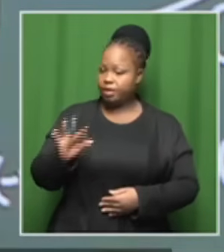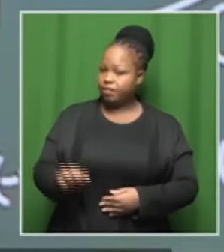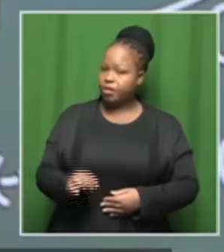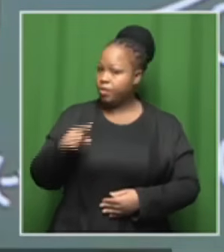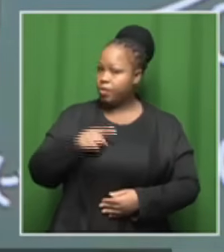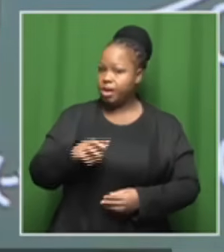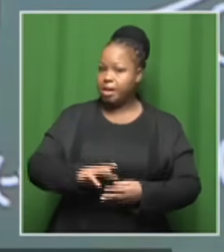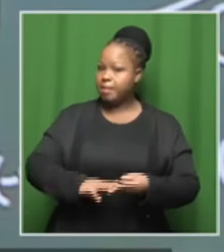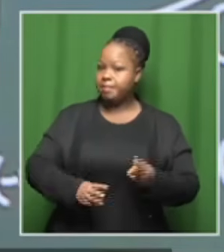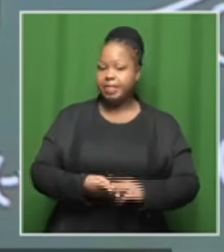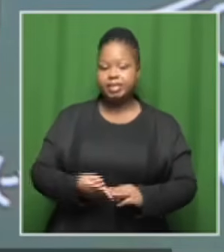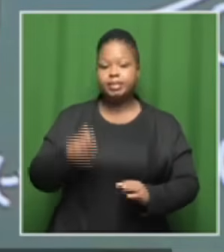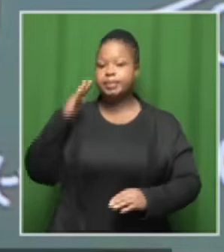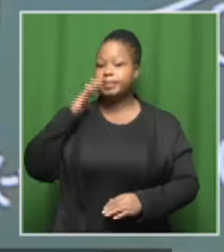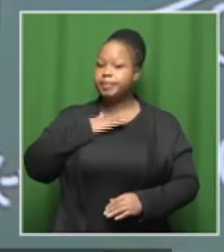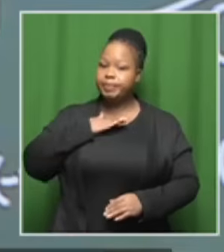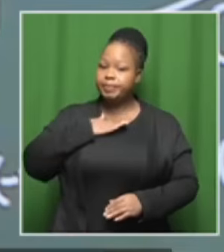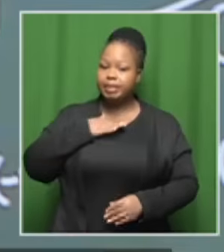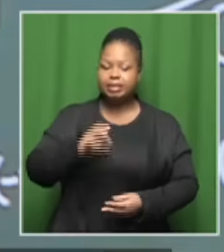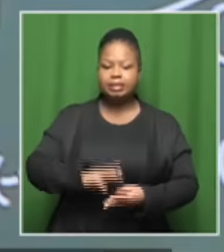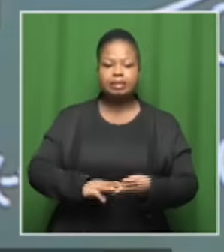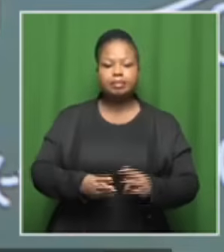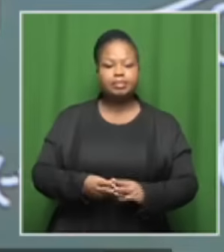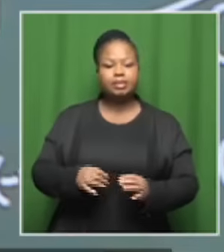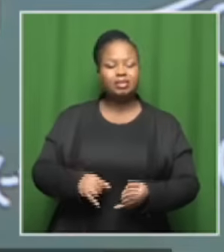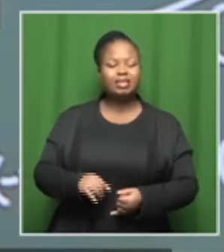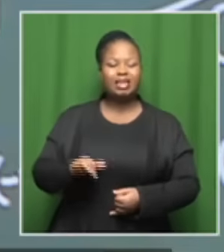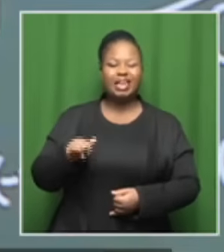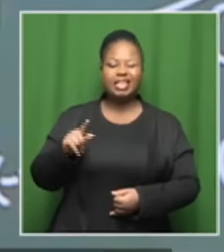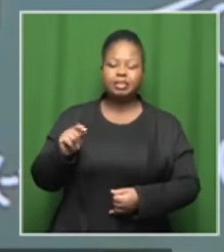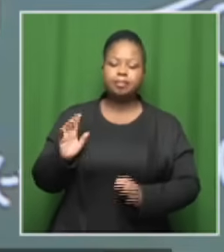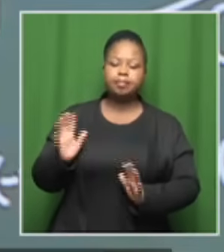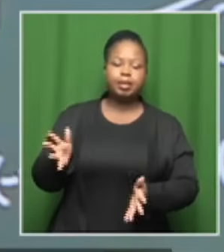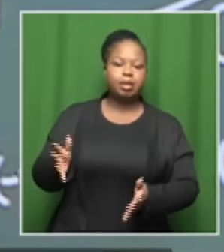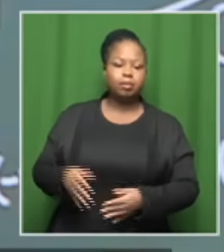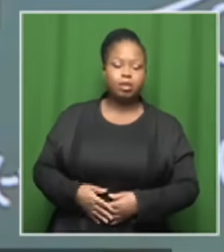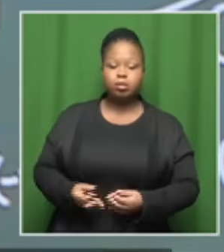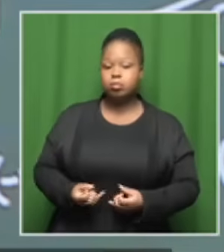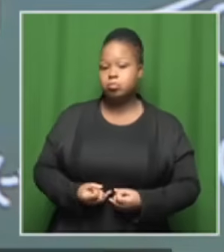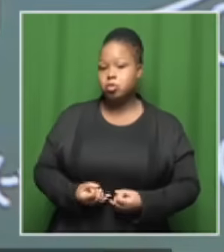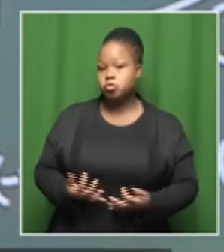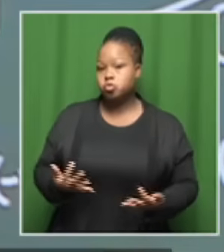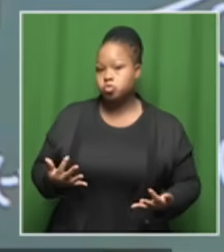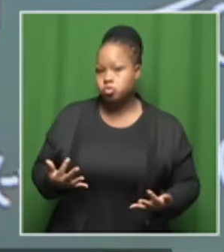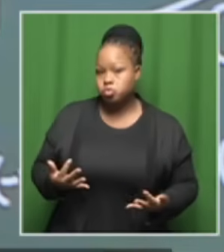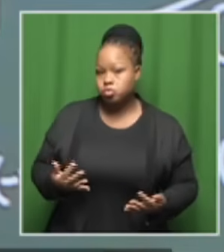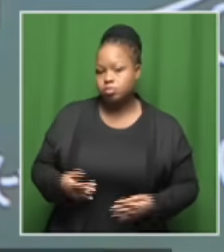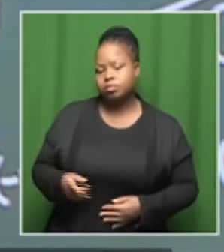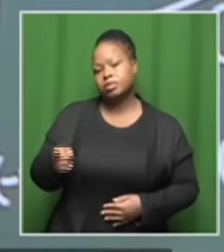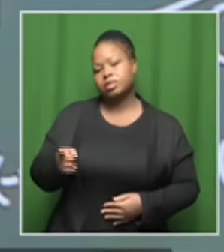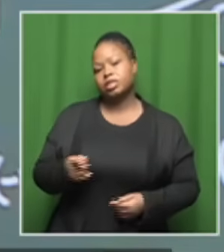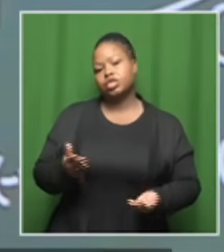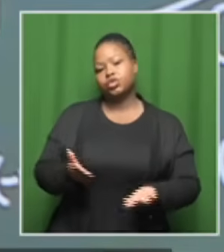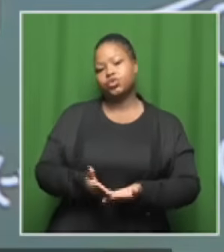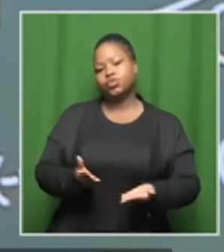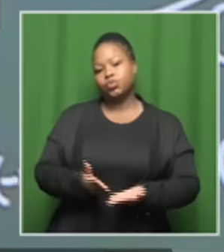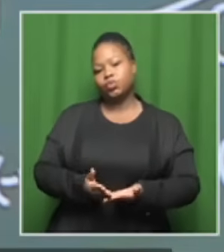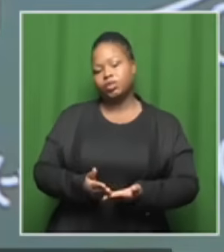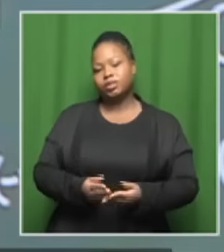offering mathematics as a subject, and unfortunately, most often it is in the schools that